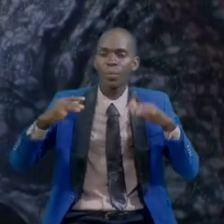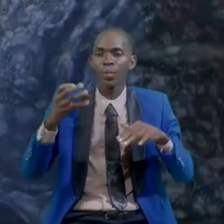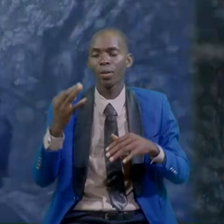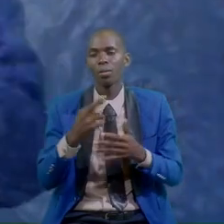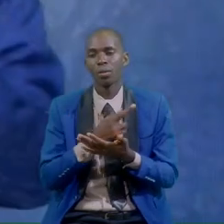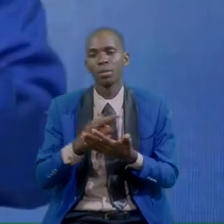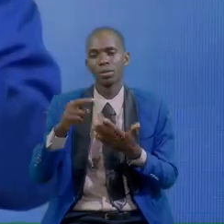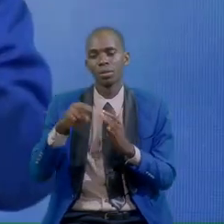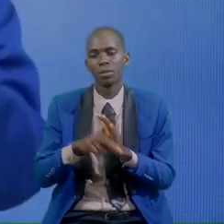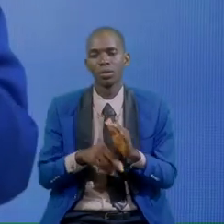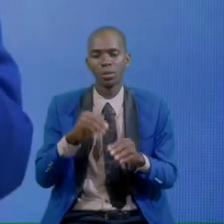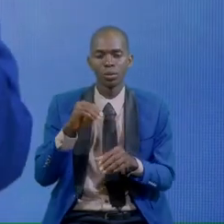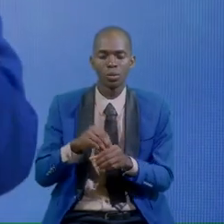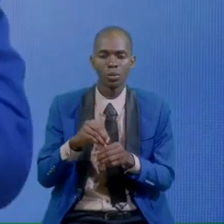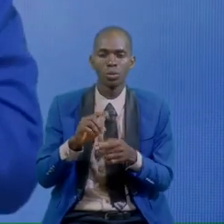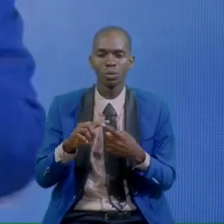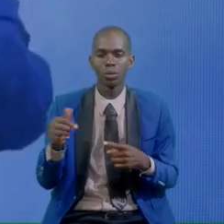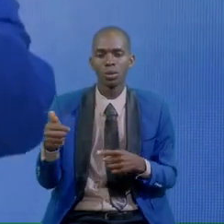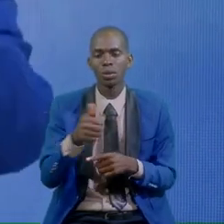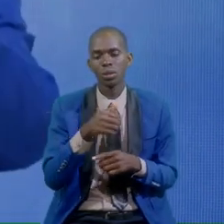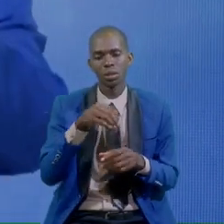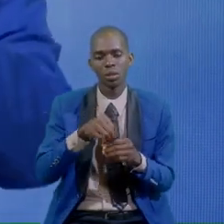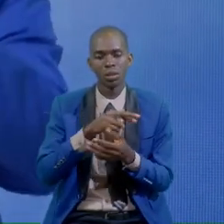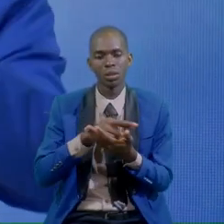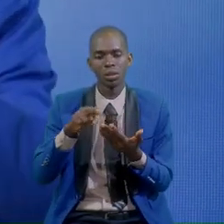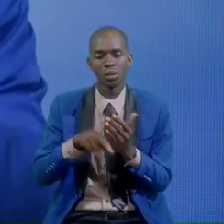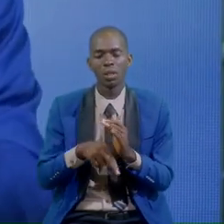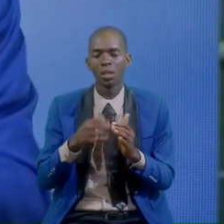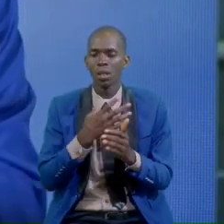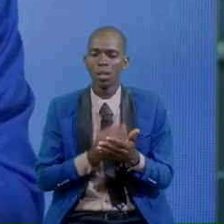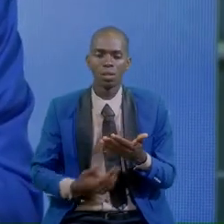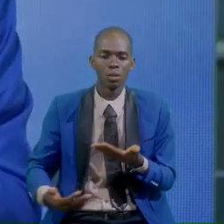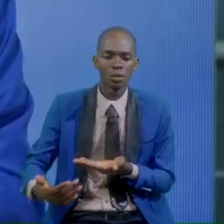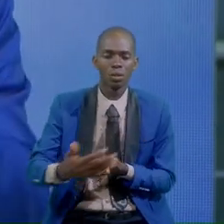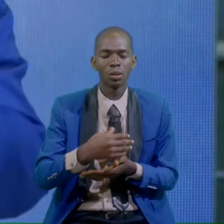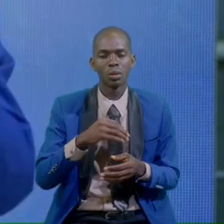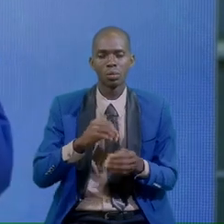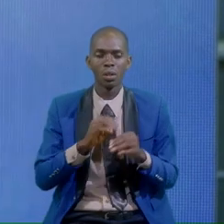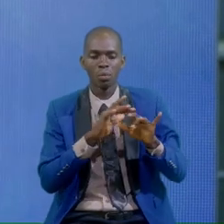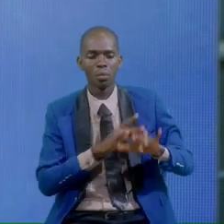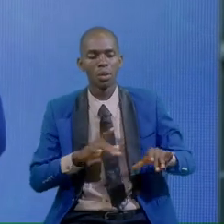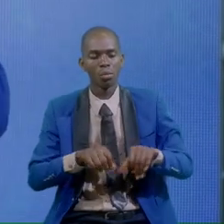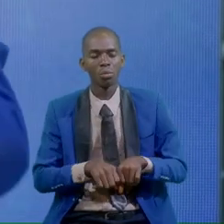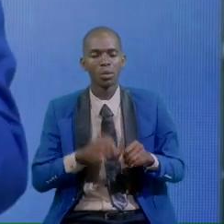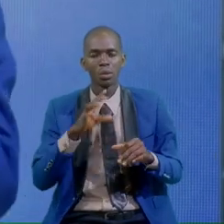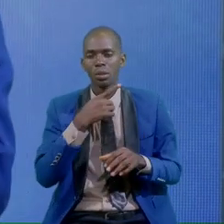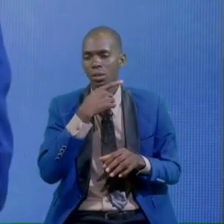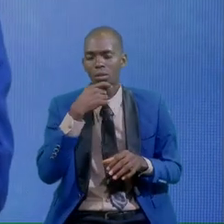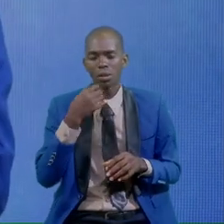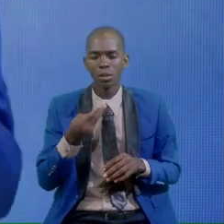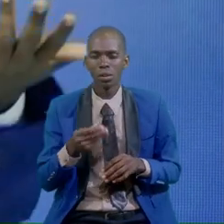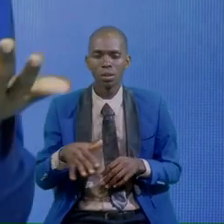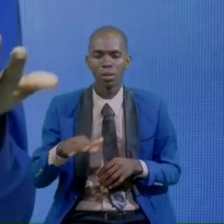yourselves in righteousness and reap in mercy. Break up your fallow ground, for it is